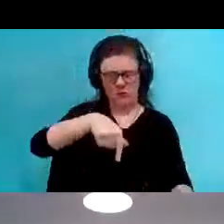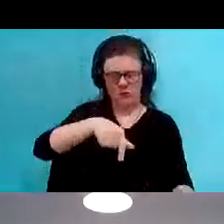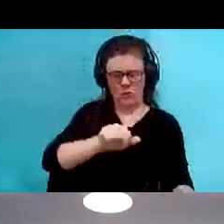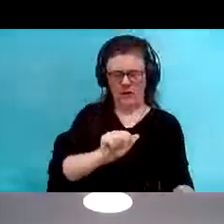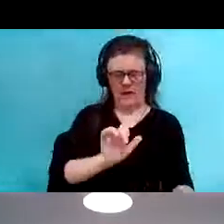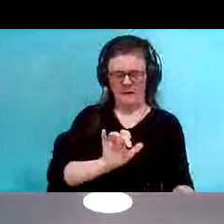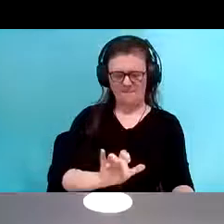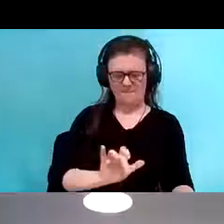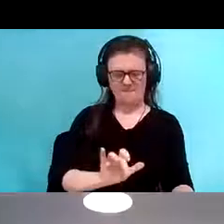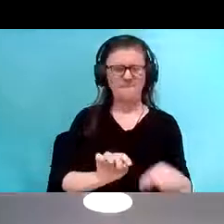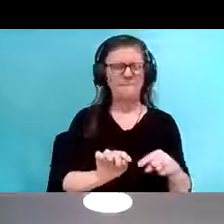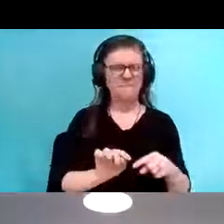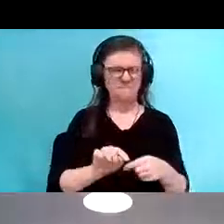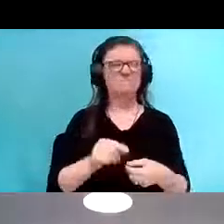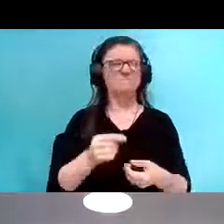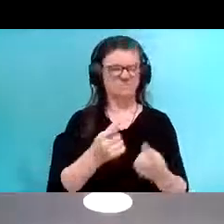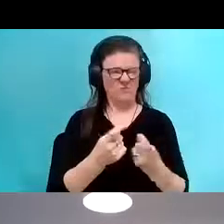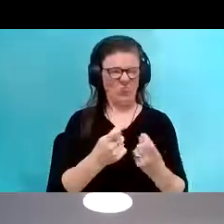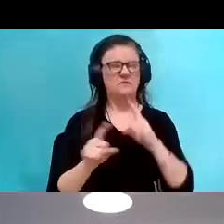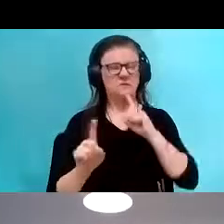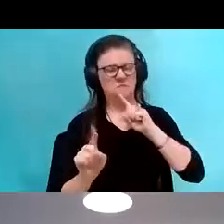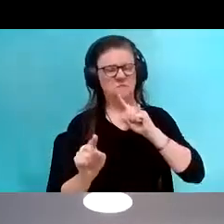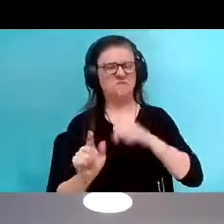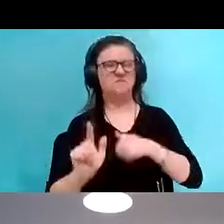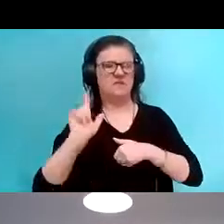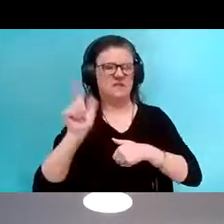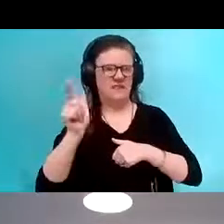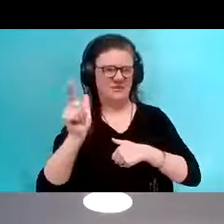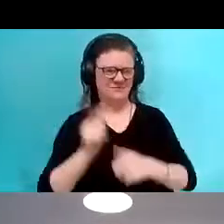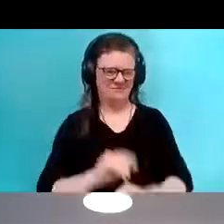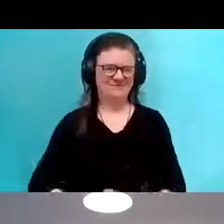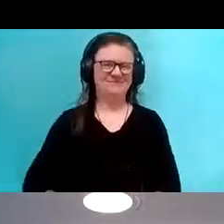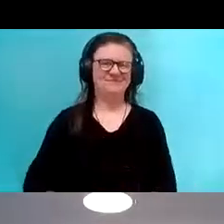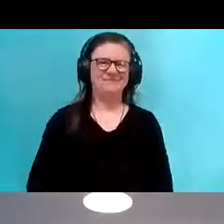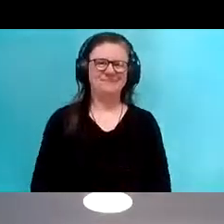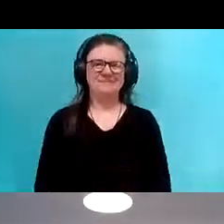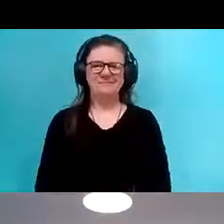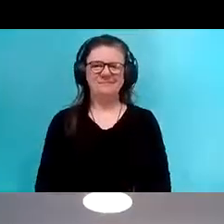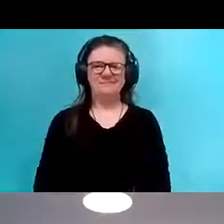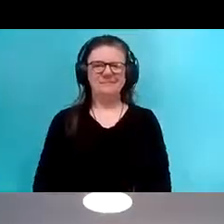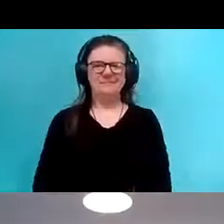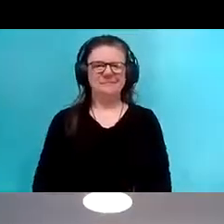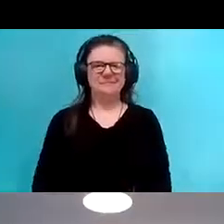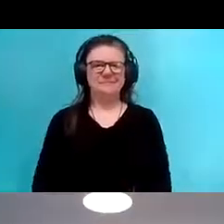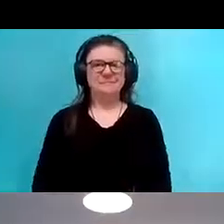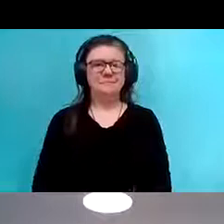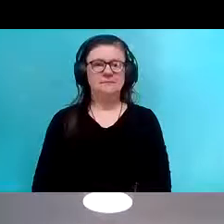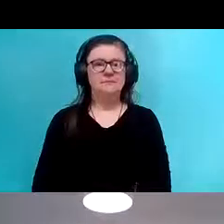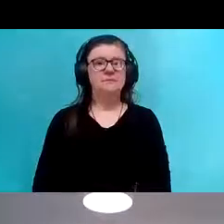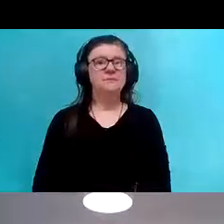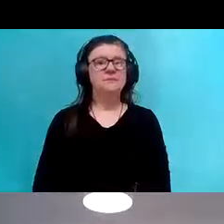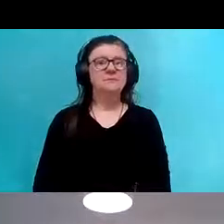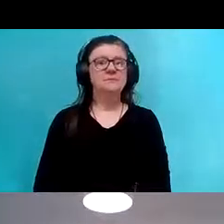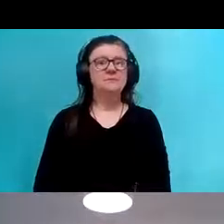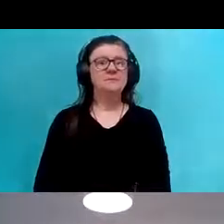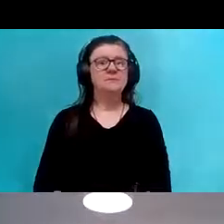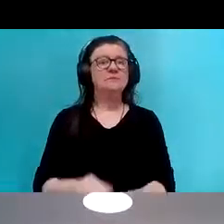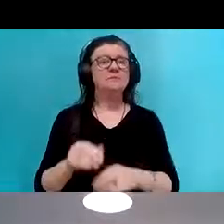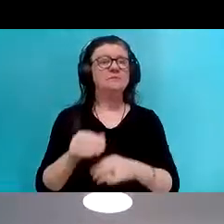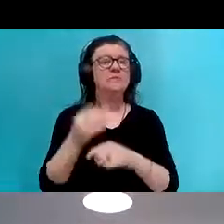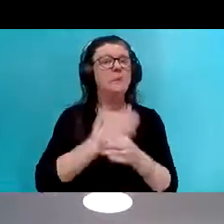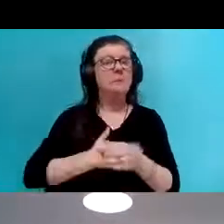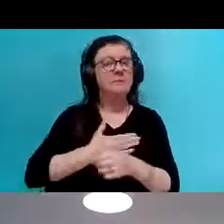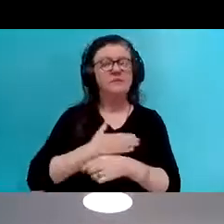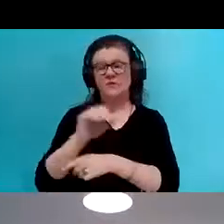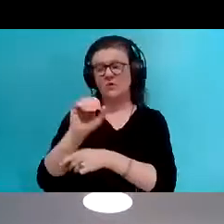app. We will be reviewing these and we will get through as many questions as we can. We encourage you to use social media channels to promote